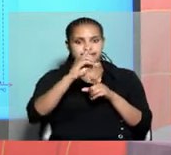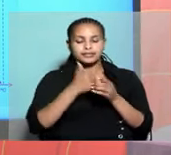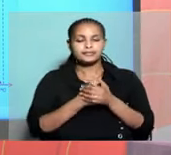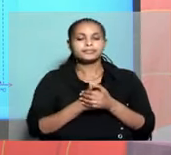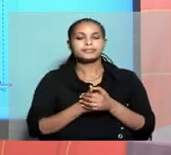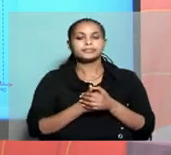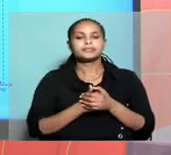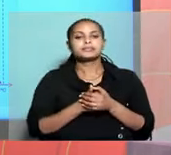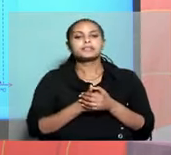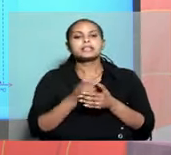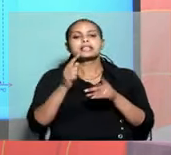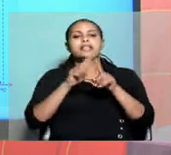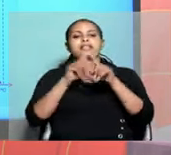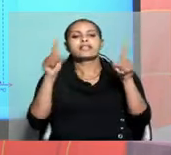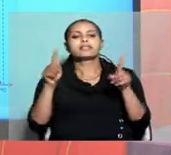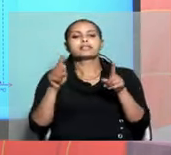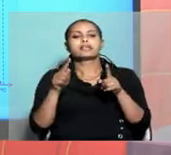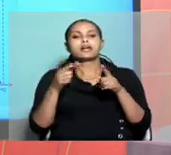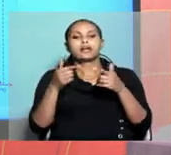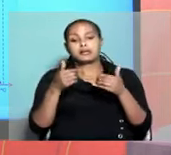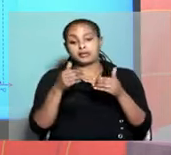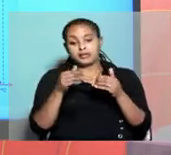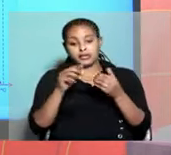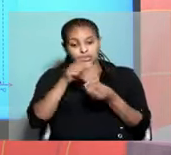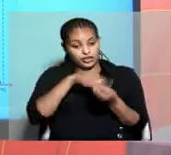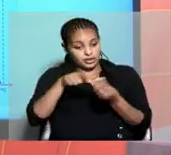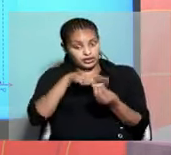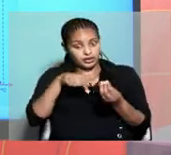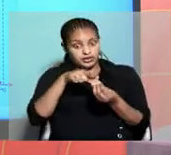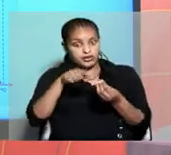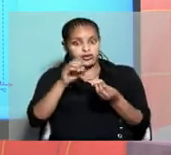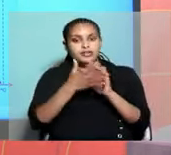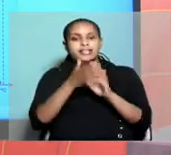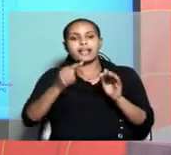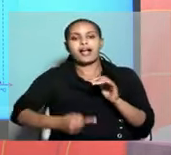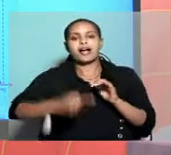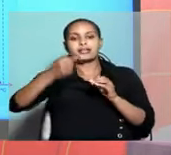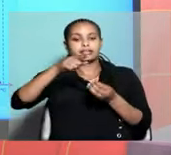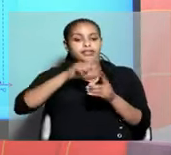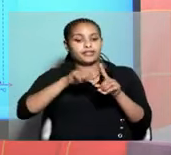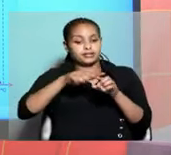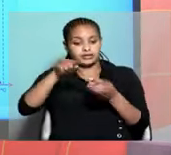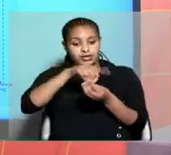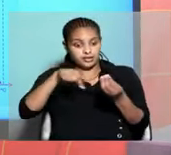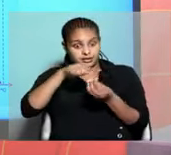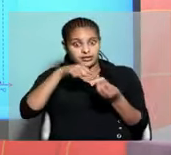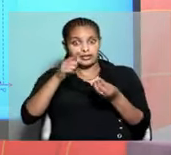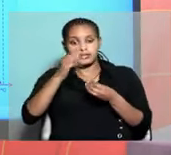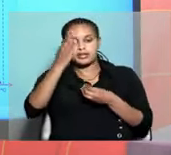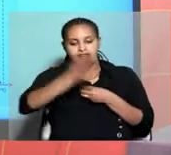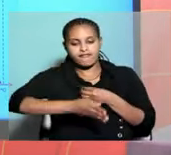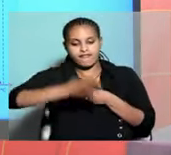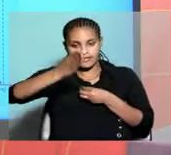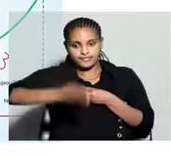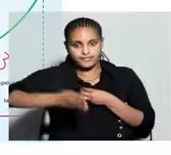y-axis. The different regions of the graph, you see, different regions of the graph